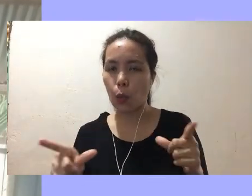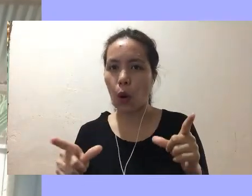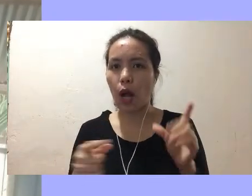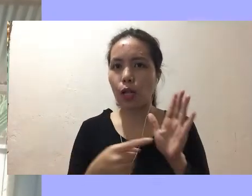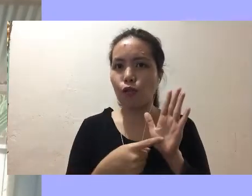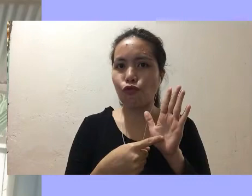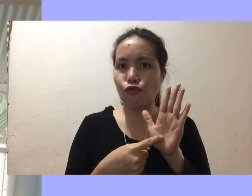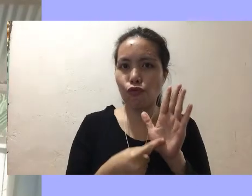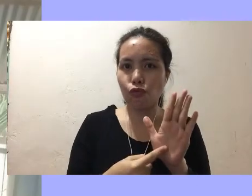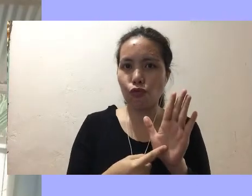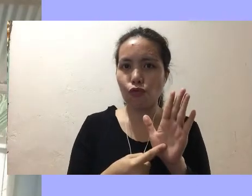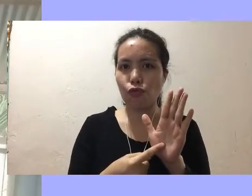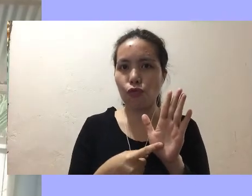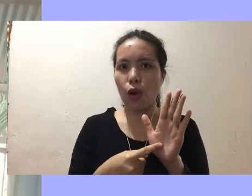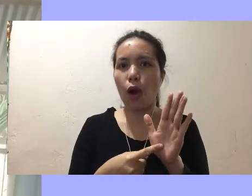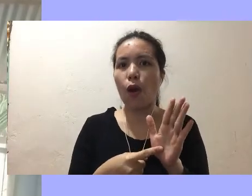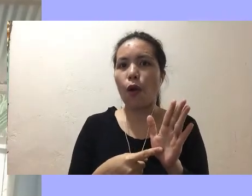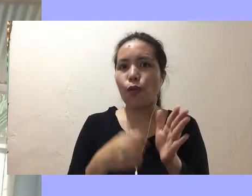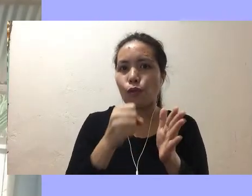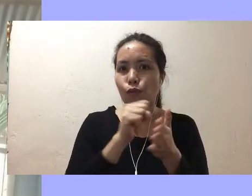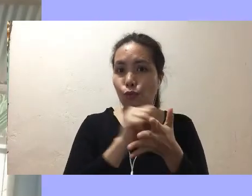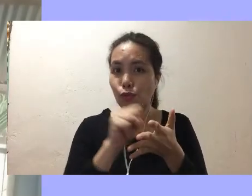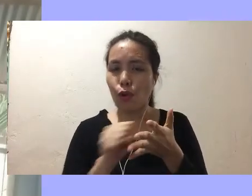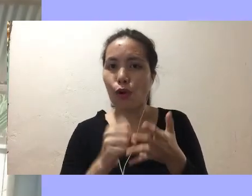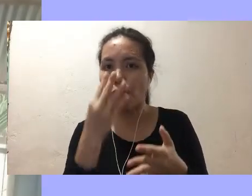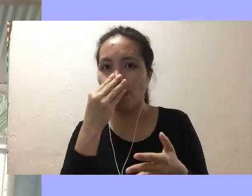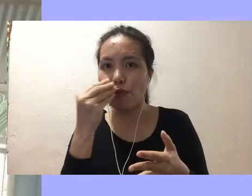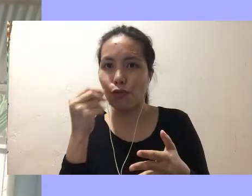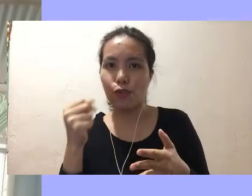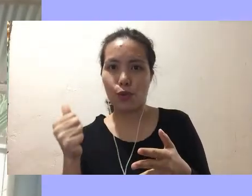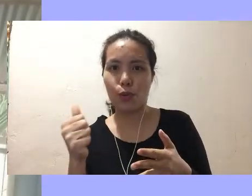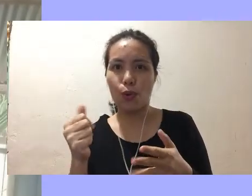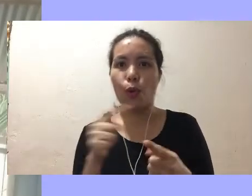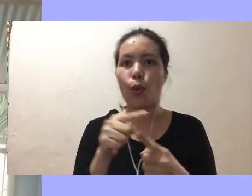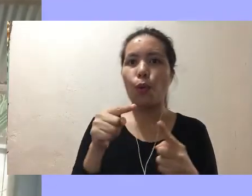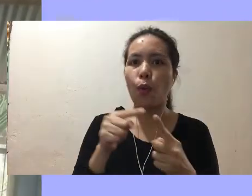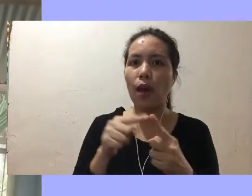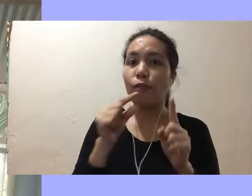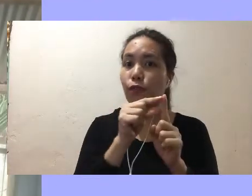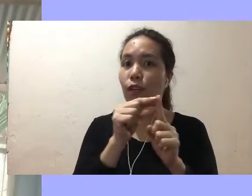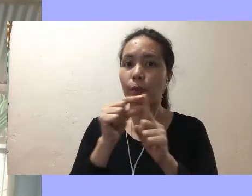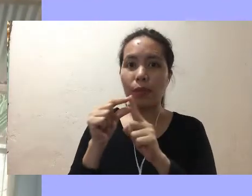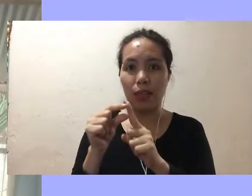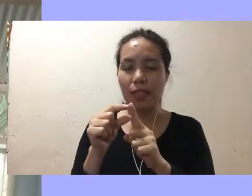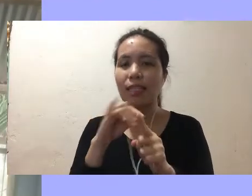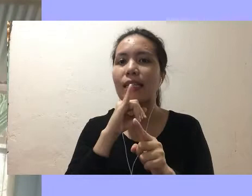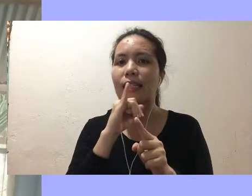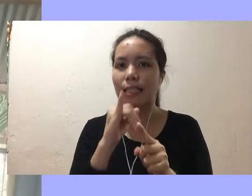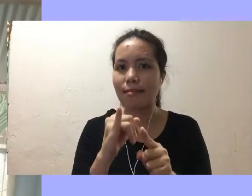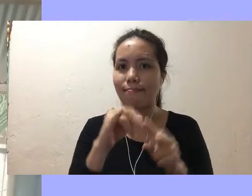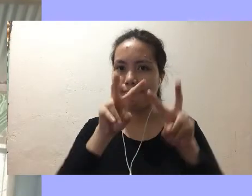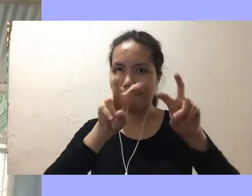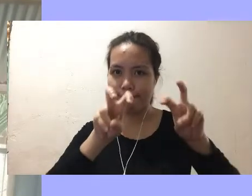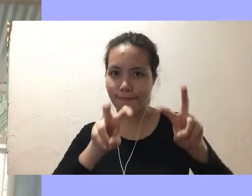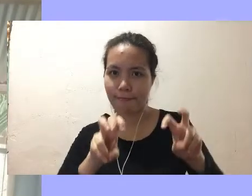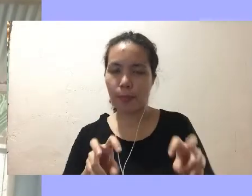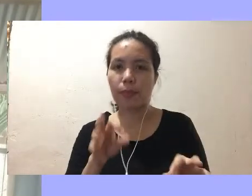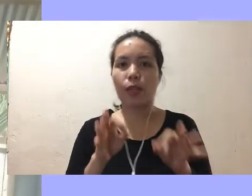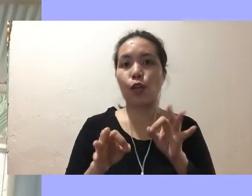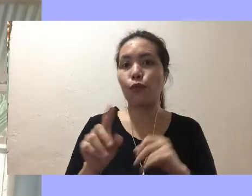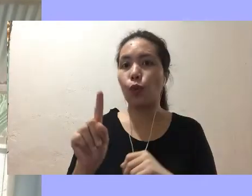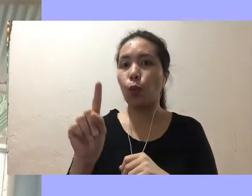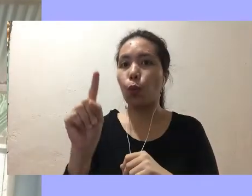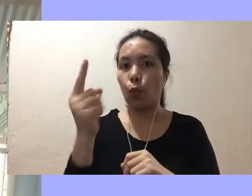students scores below monolingual age-appropriate norms when vocabulary size